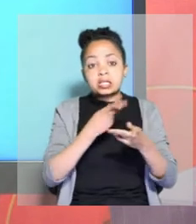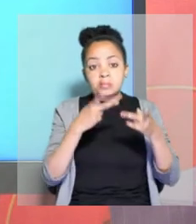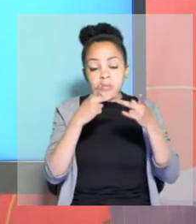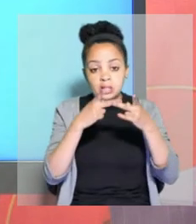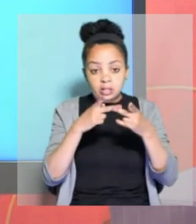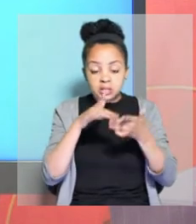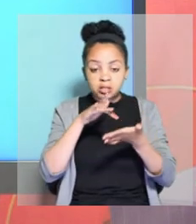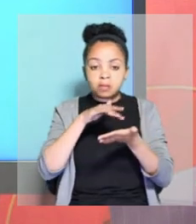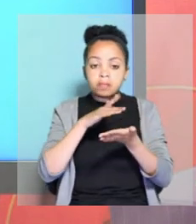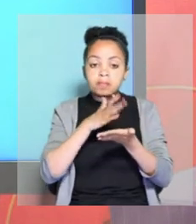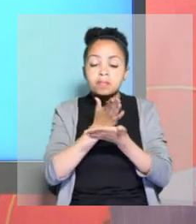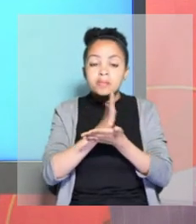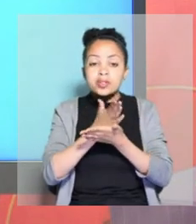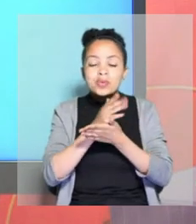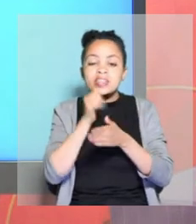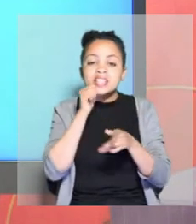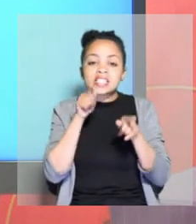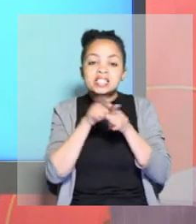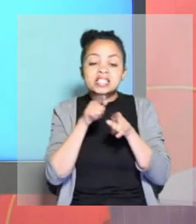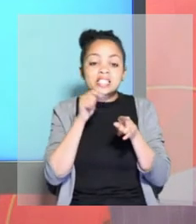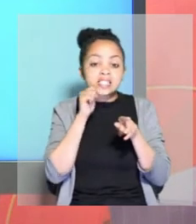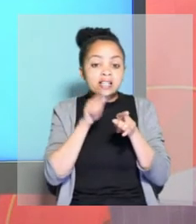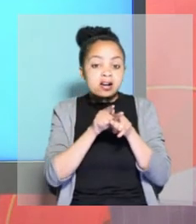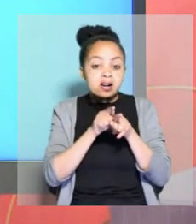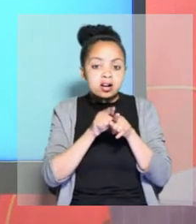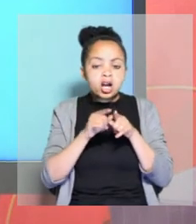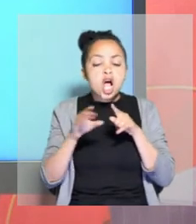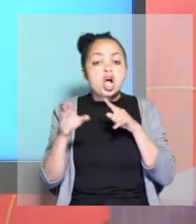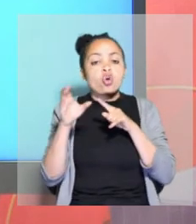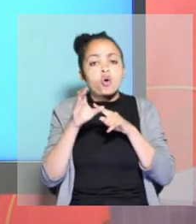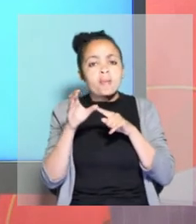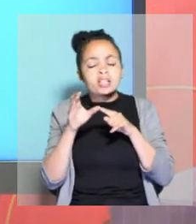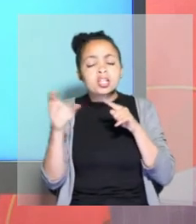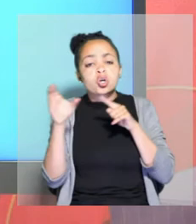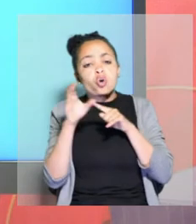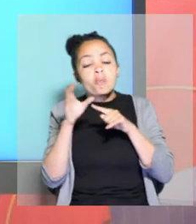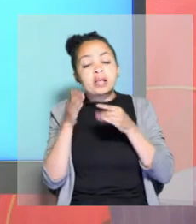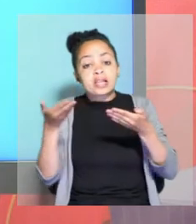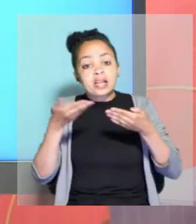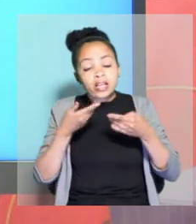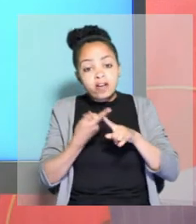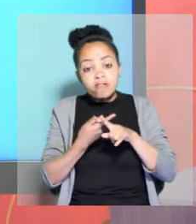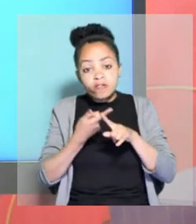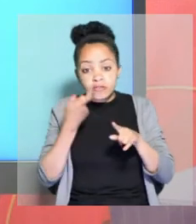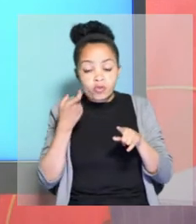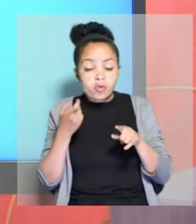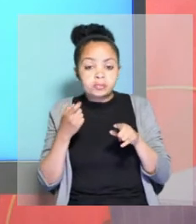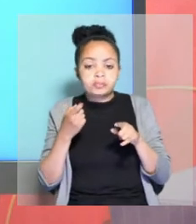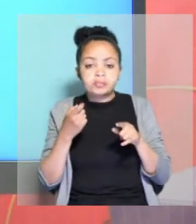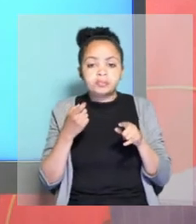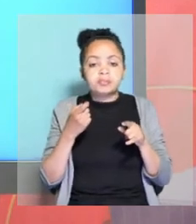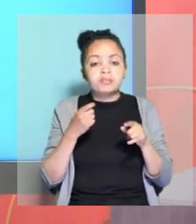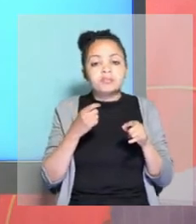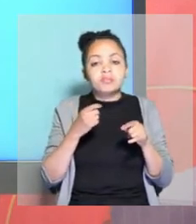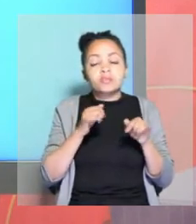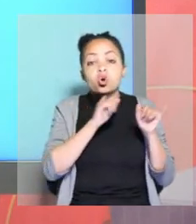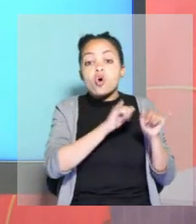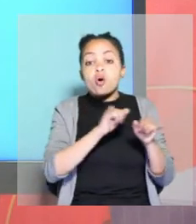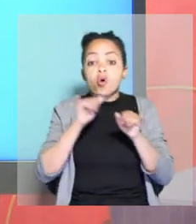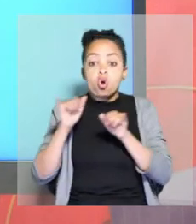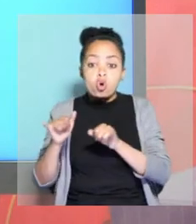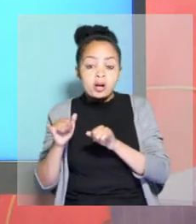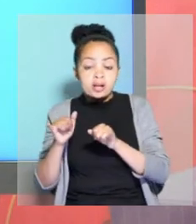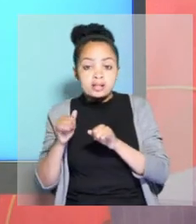between sister chromatid when chromatic came from same allele in homologous